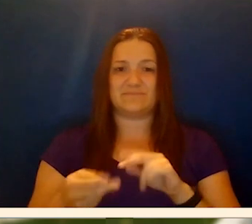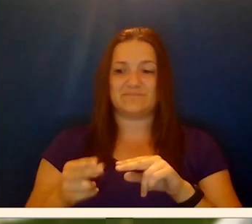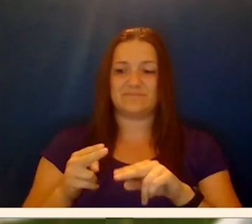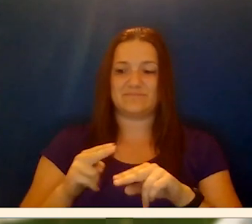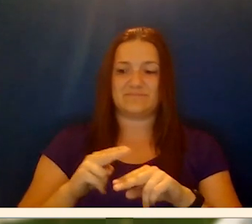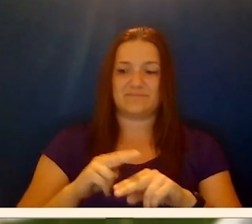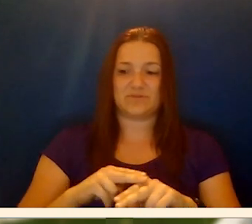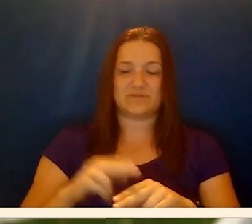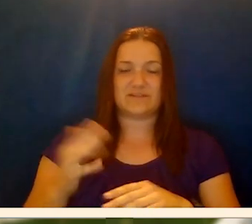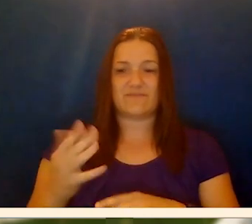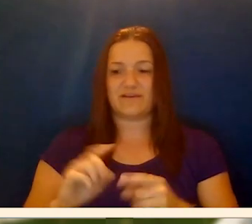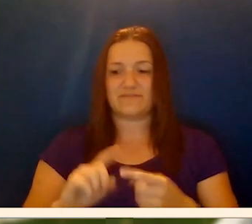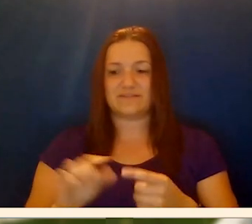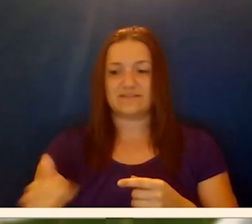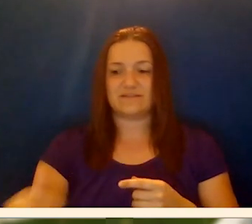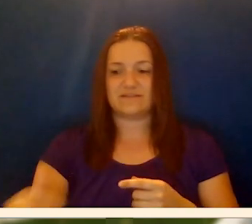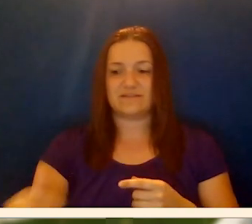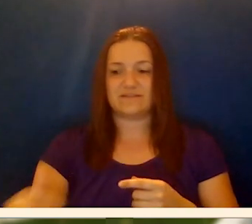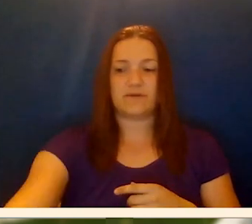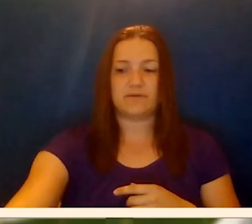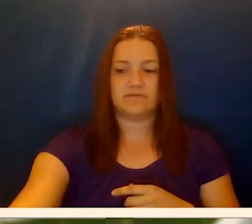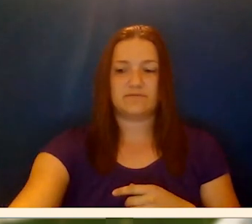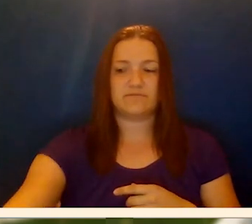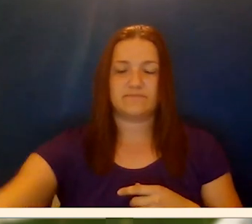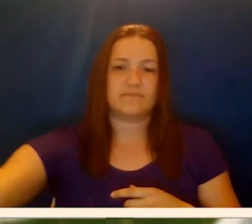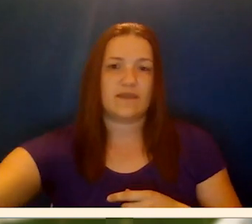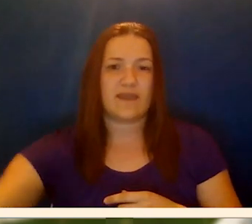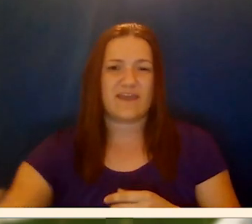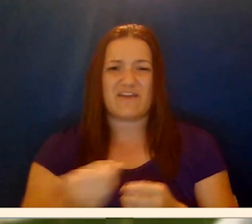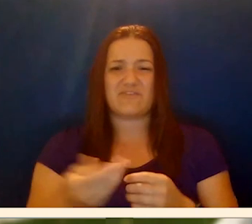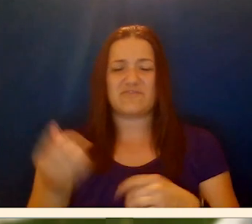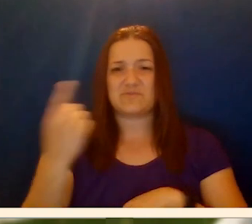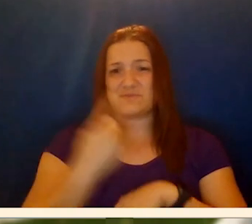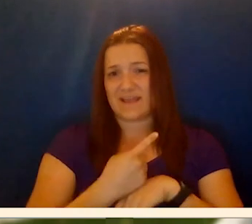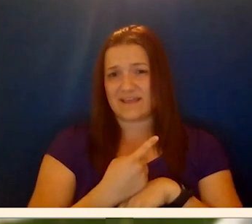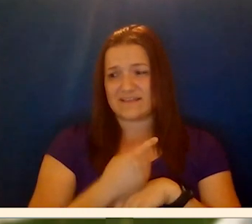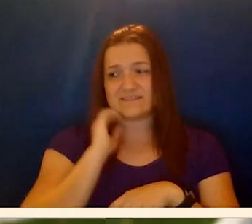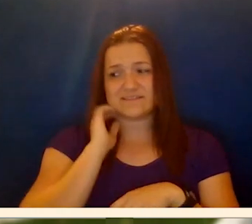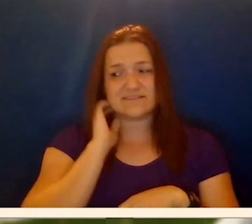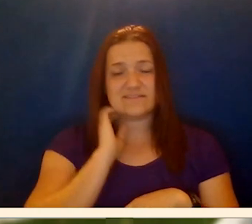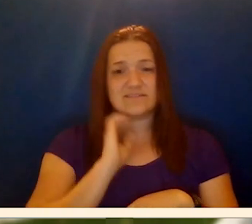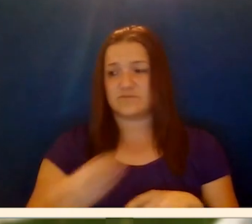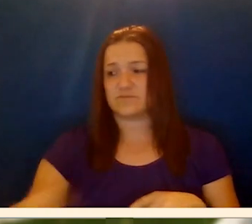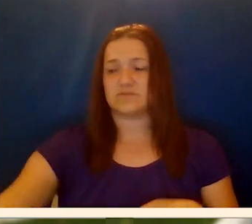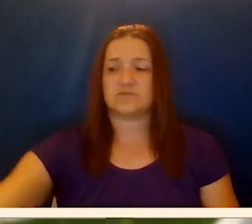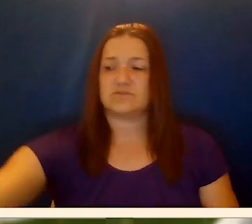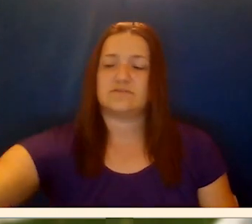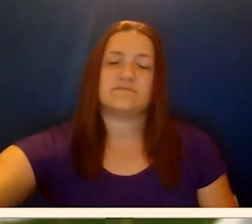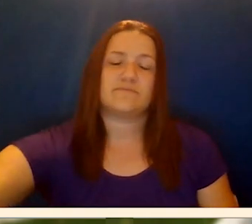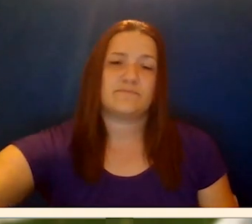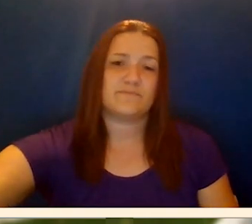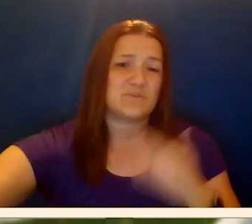10 new inpatients every single day. So that was good to see. that it actually stayed about the